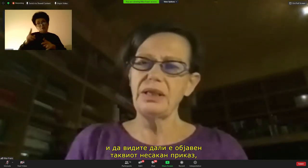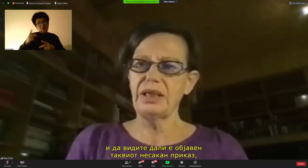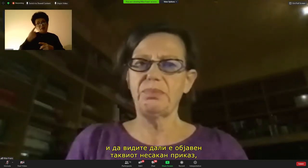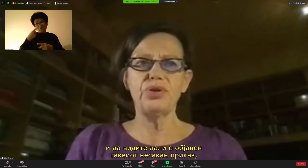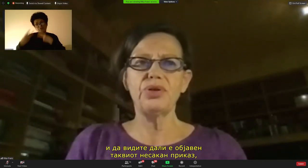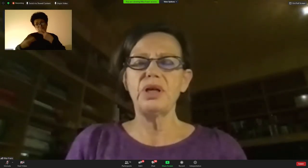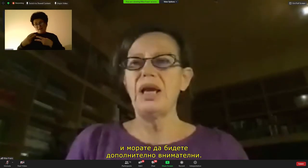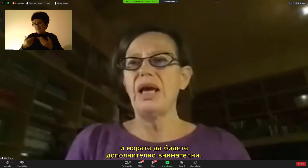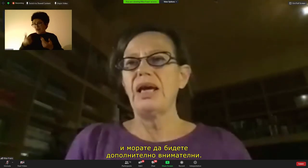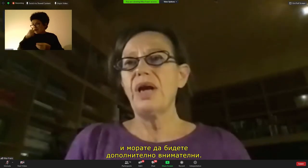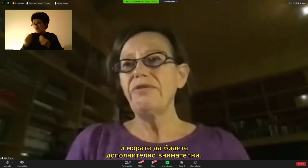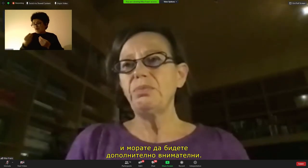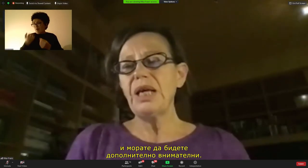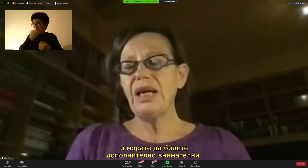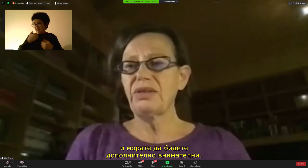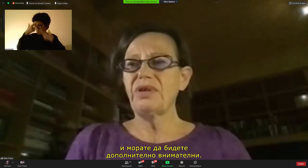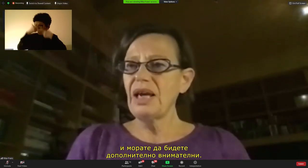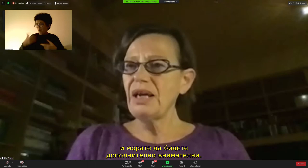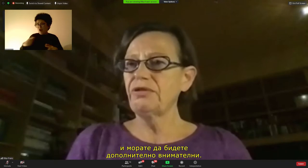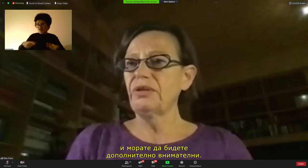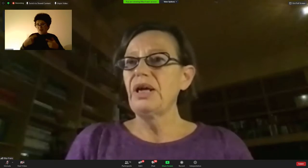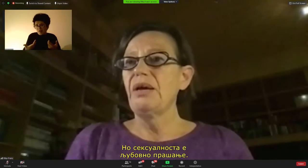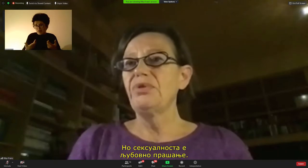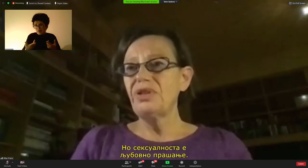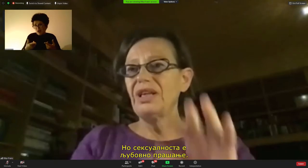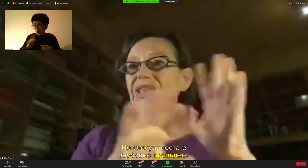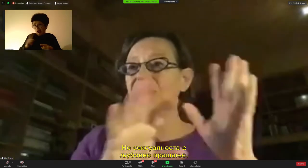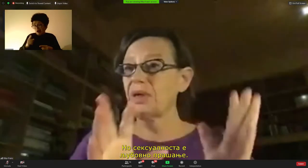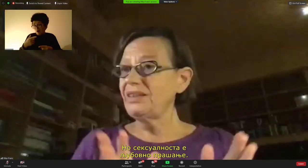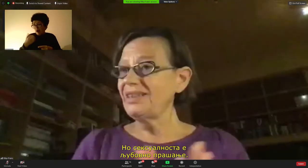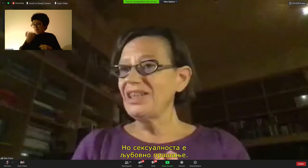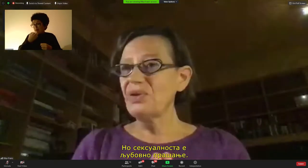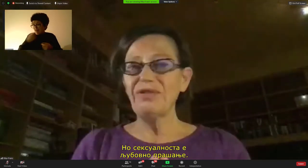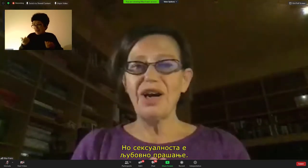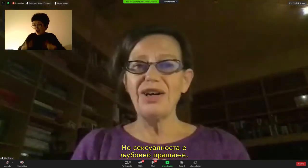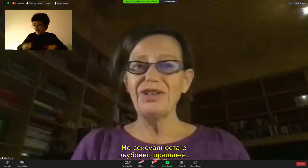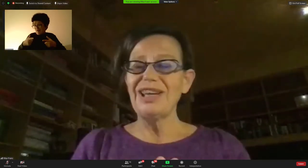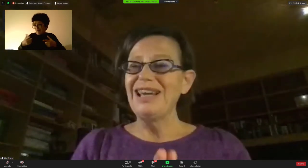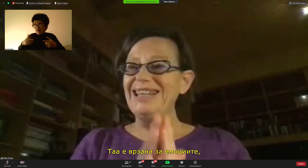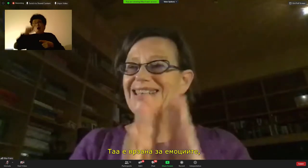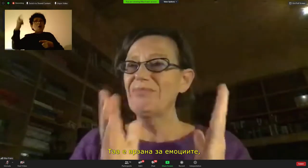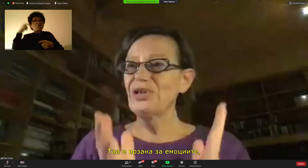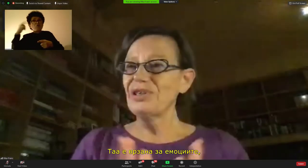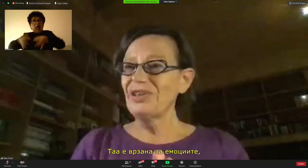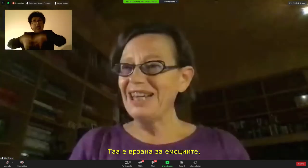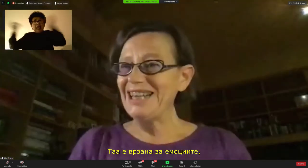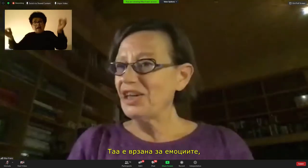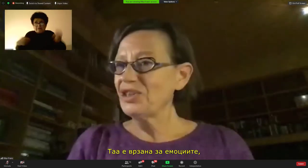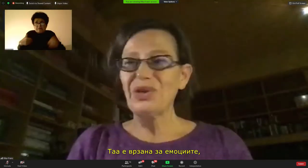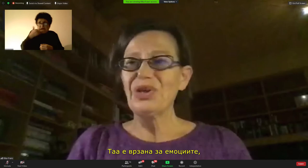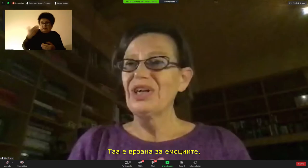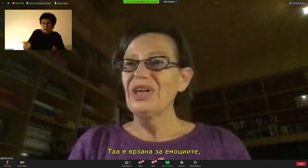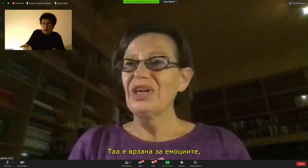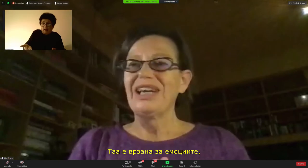unwanted exposure, and you have to be extra careful. But sexuality is an issue of the heart. It's an emotional thing.